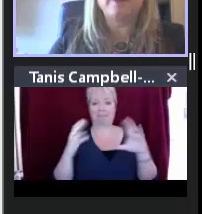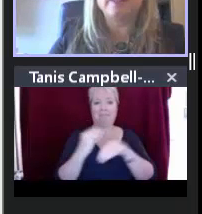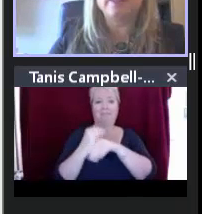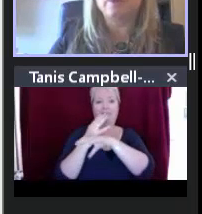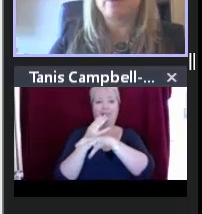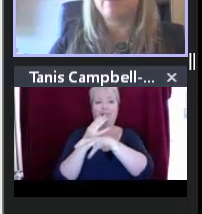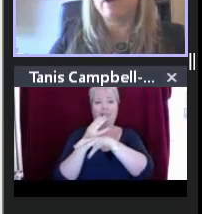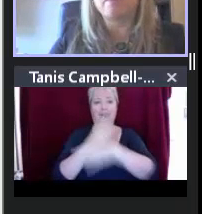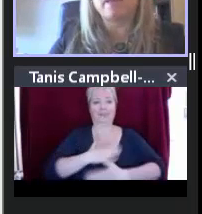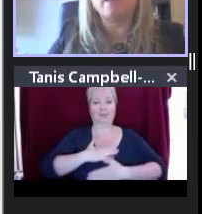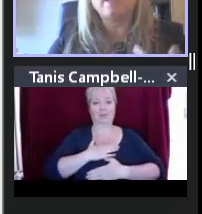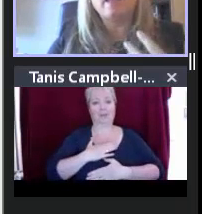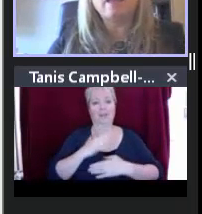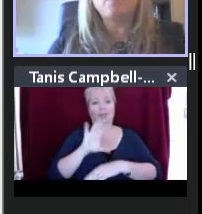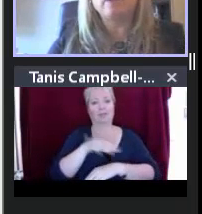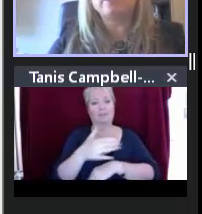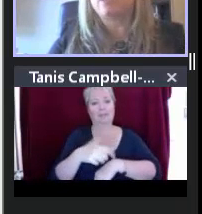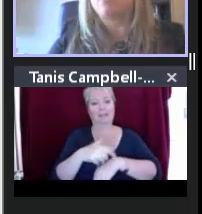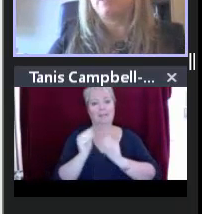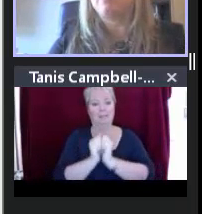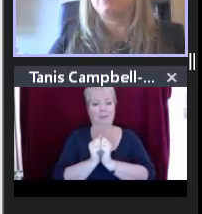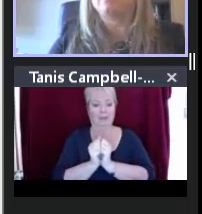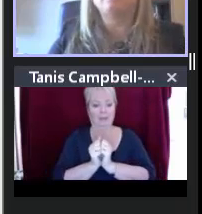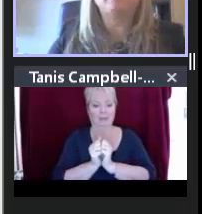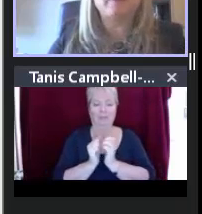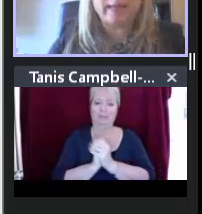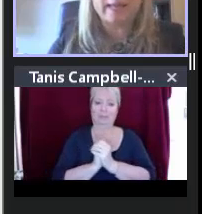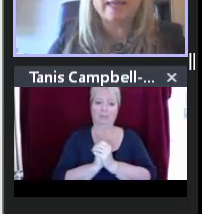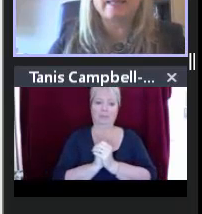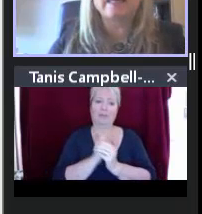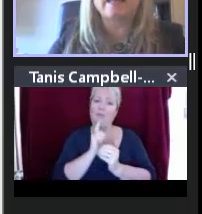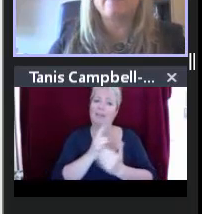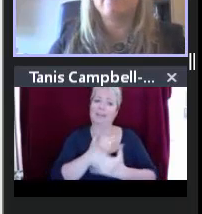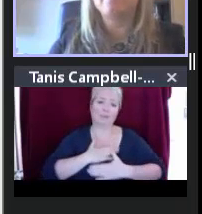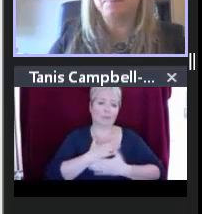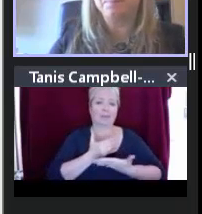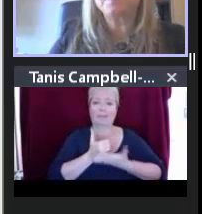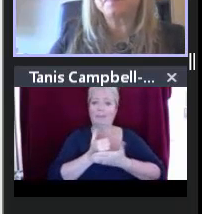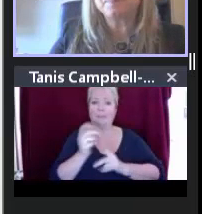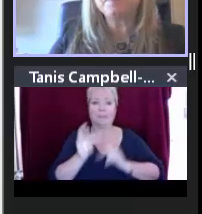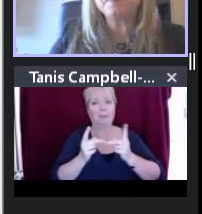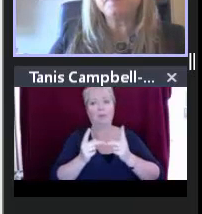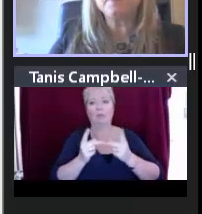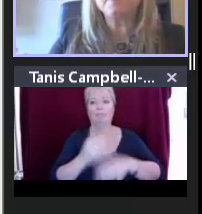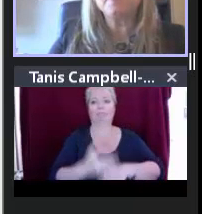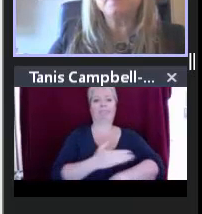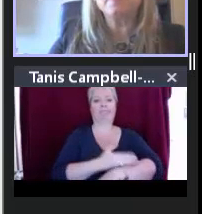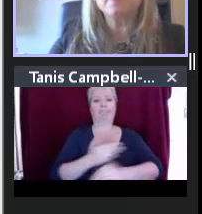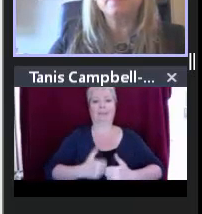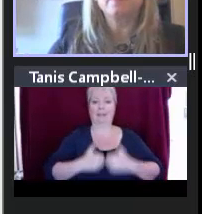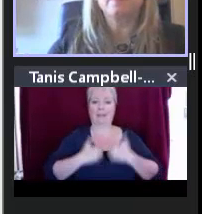work together in this sort of environment and work to help people to get ahead in life.